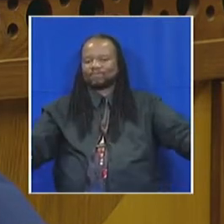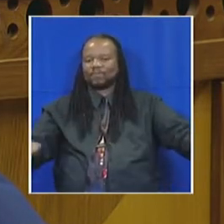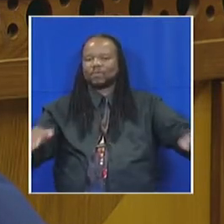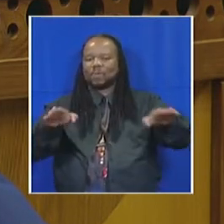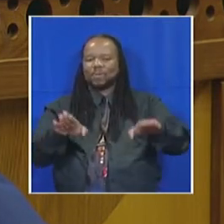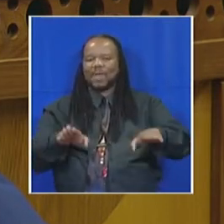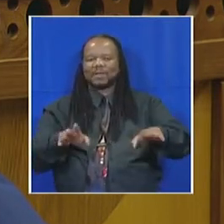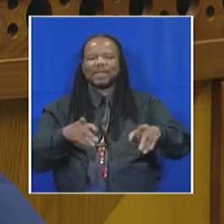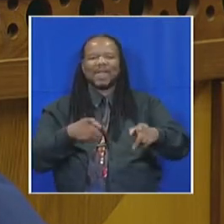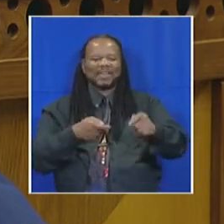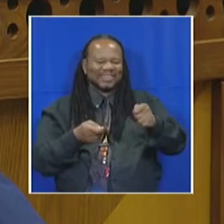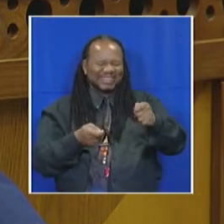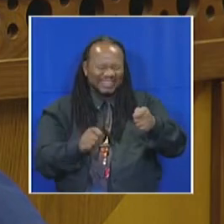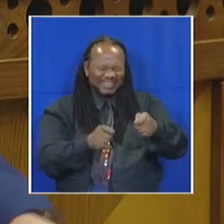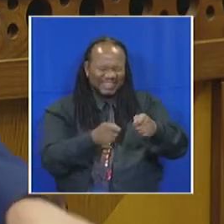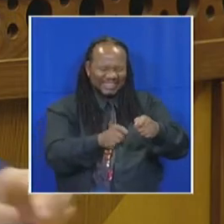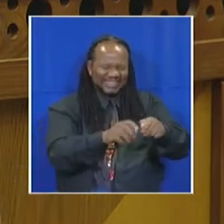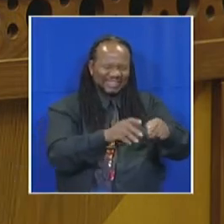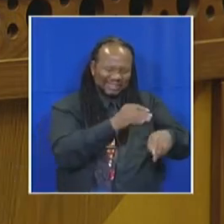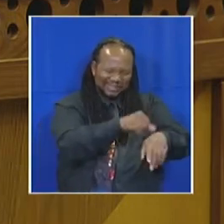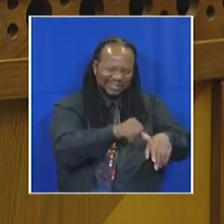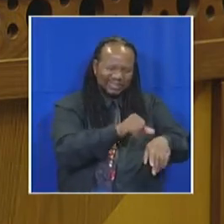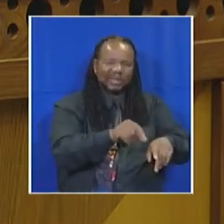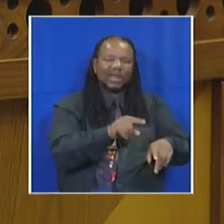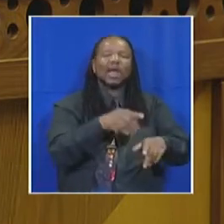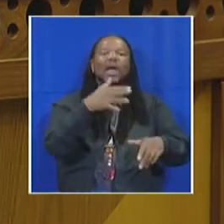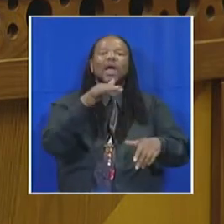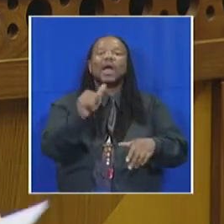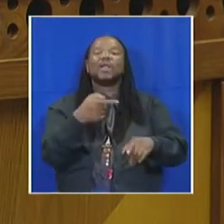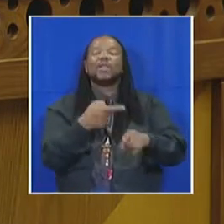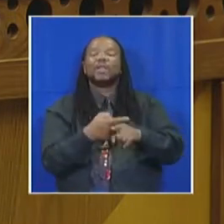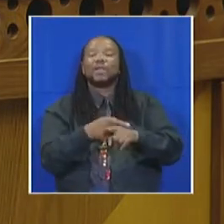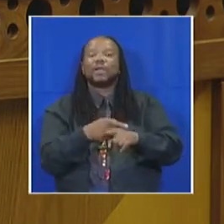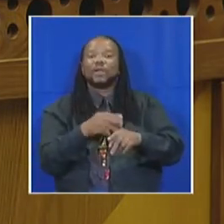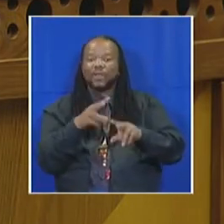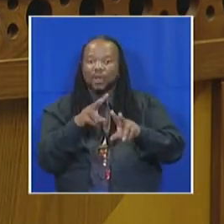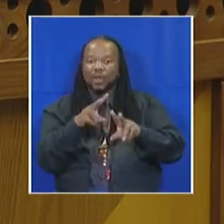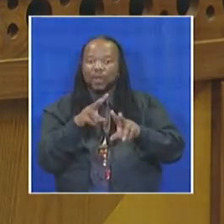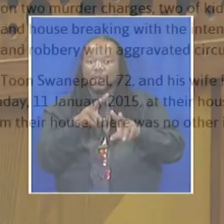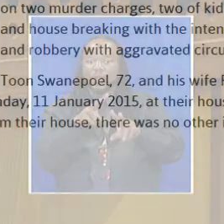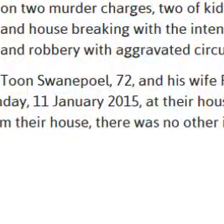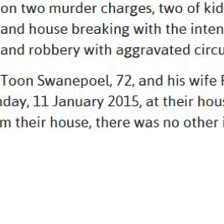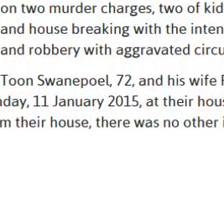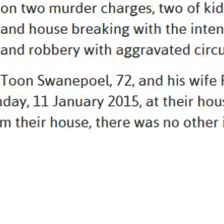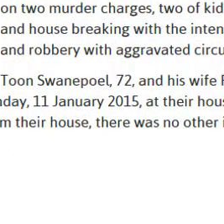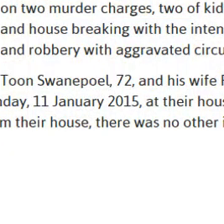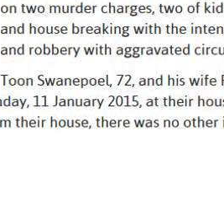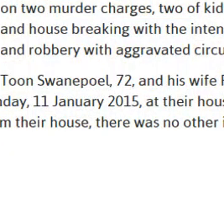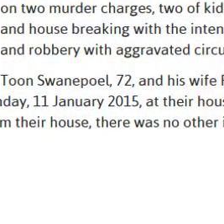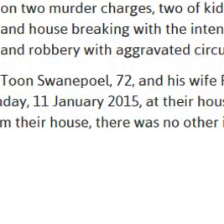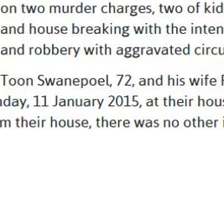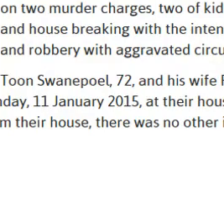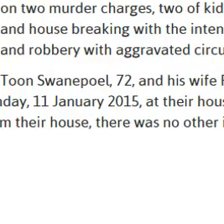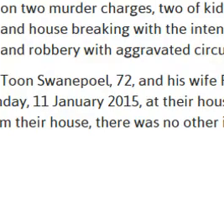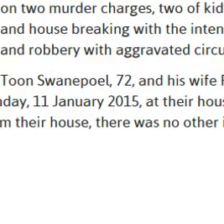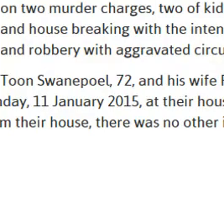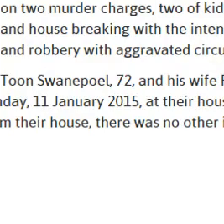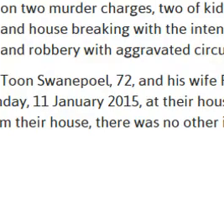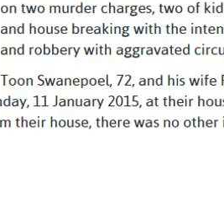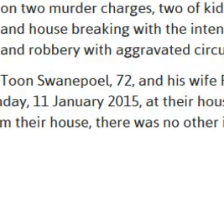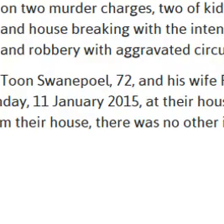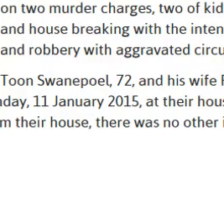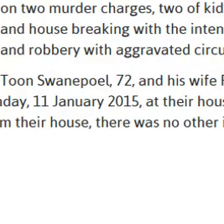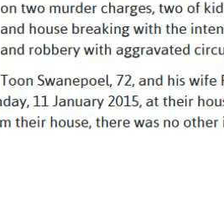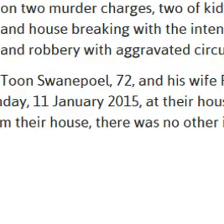turns to rape Rini while her husband was forced to watch. Twenty-one months later,